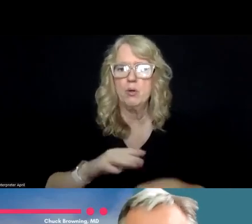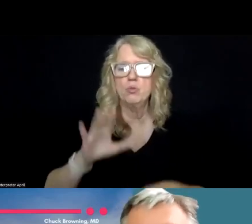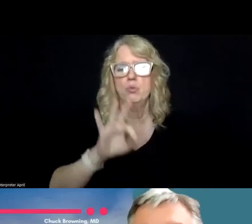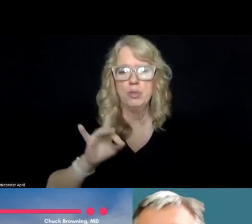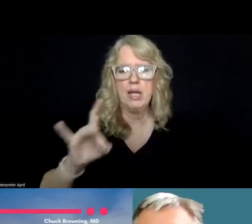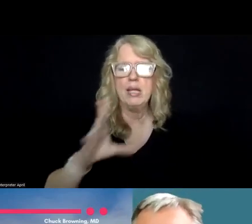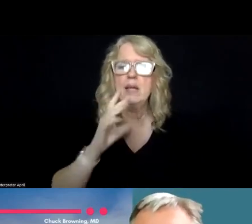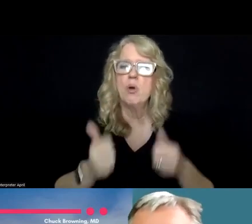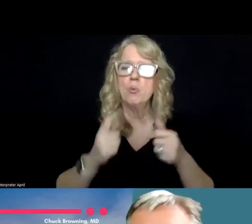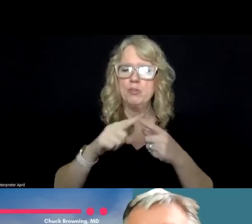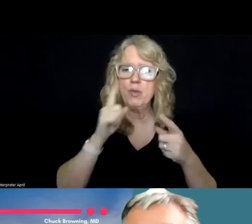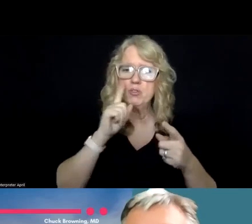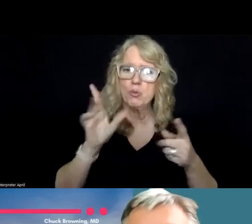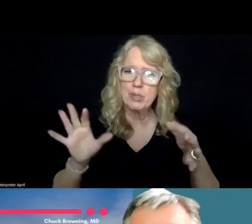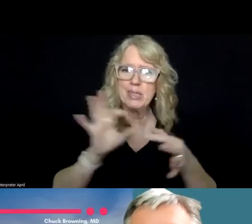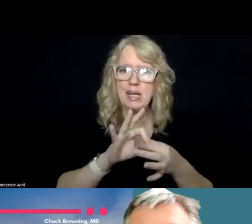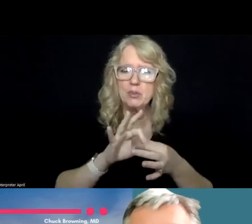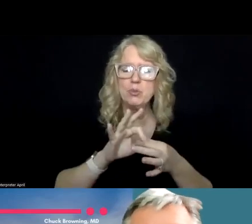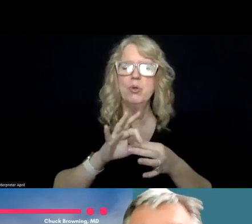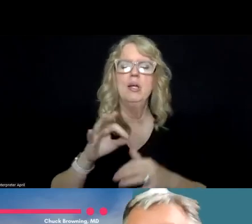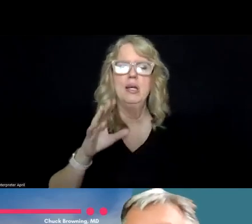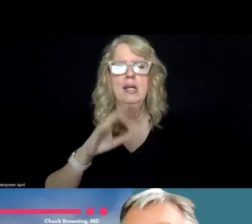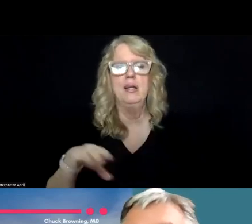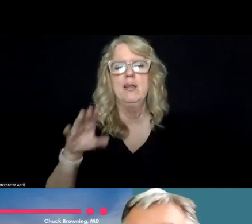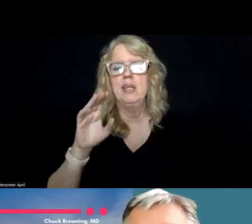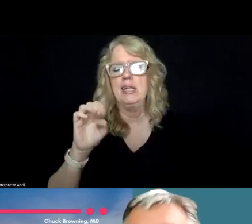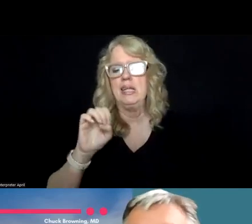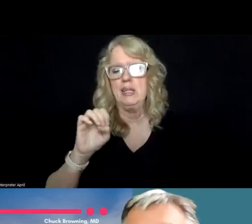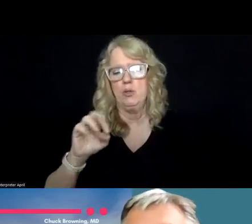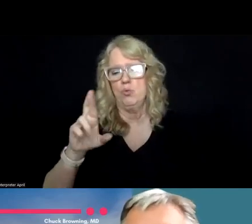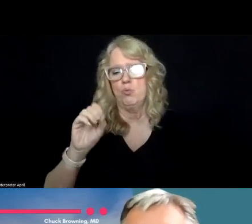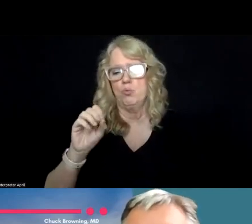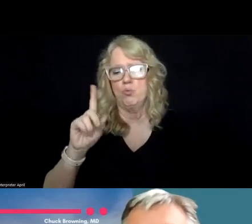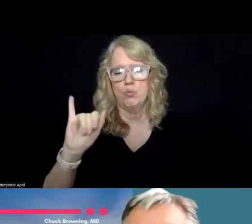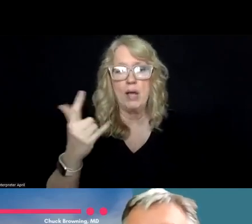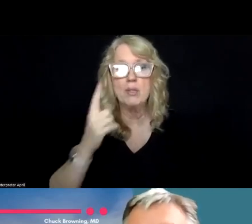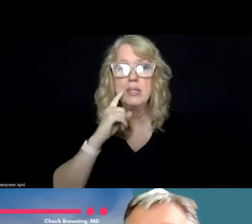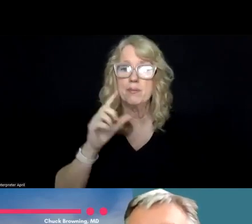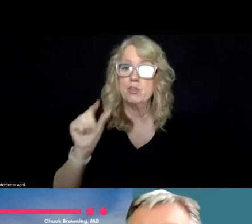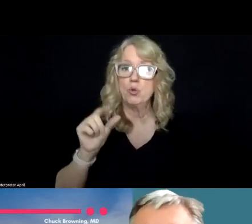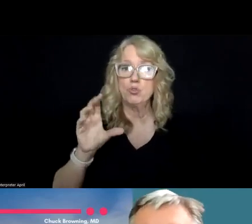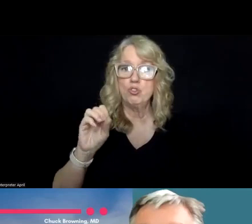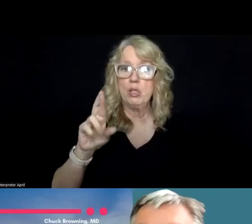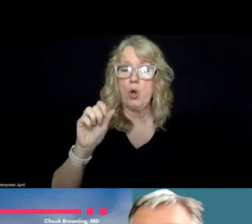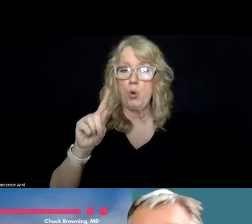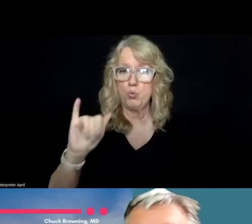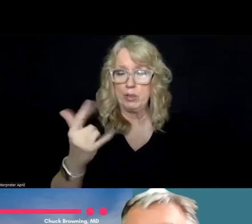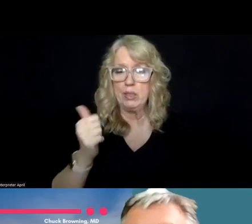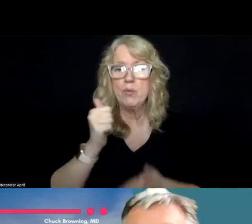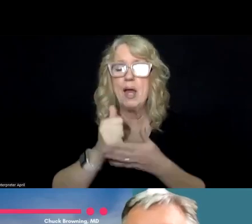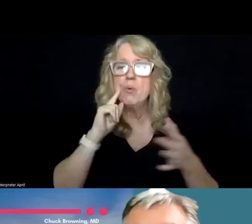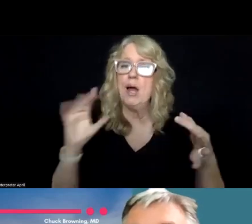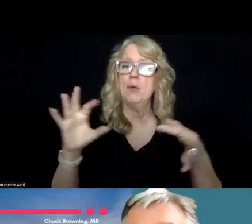what center you get connected to versus geo routing. So understand that geo routing helps connect